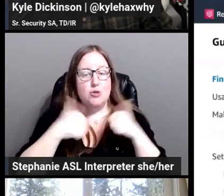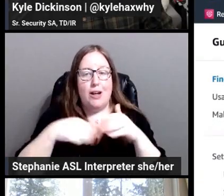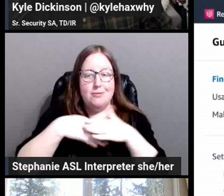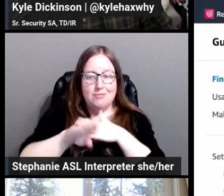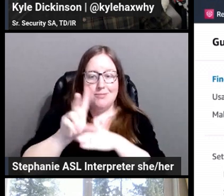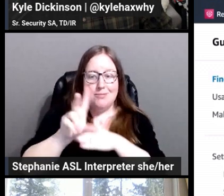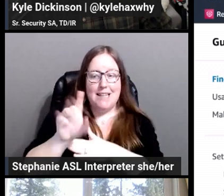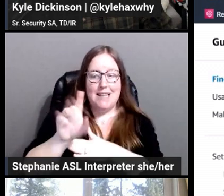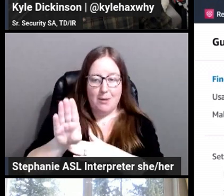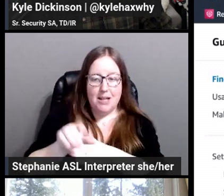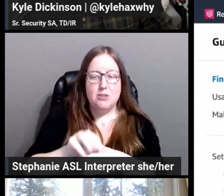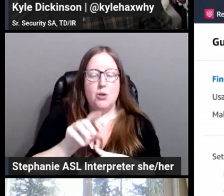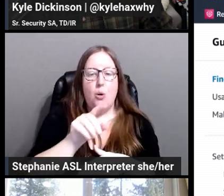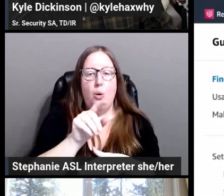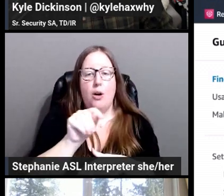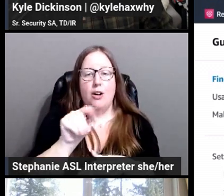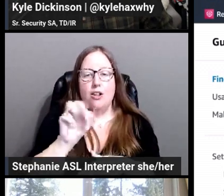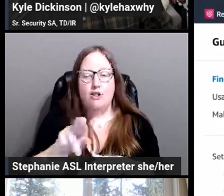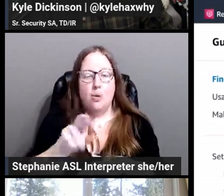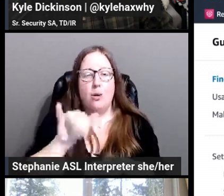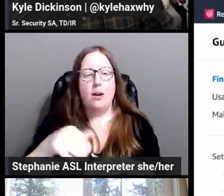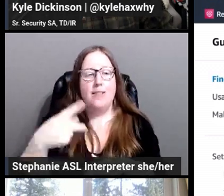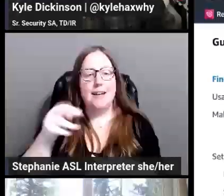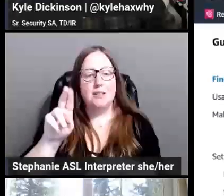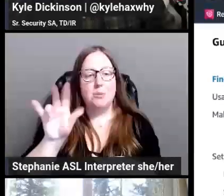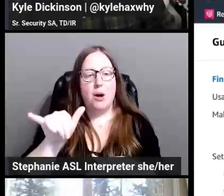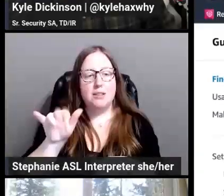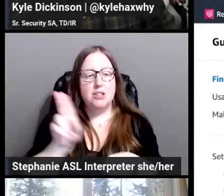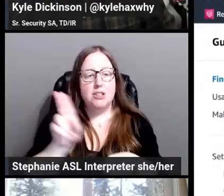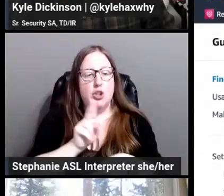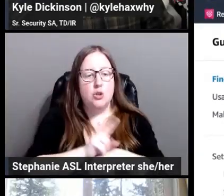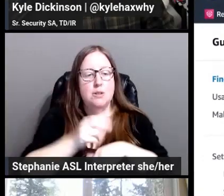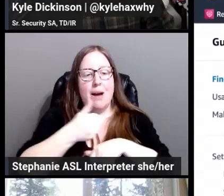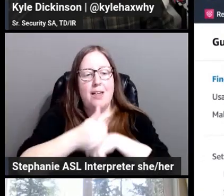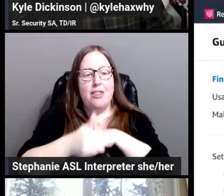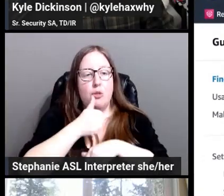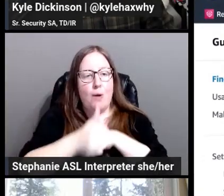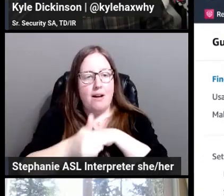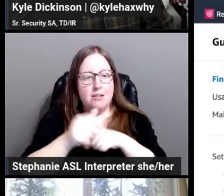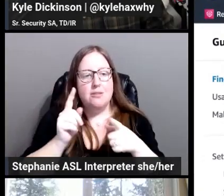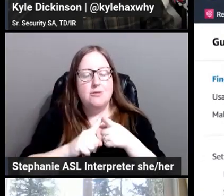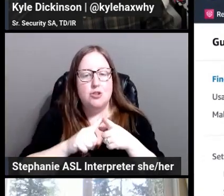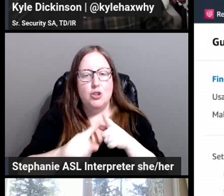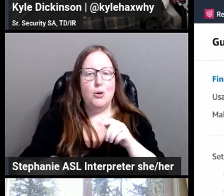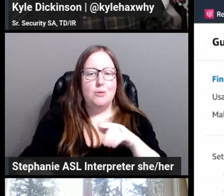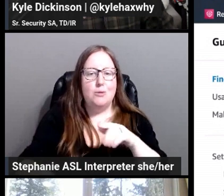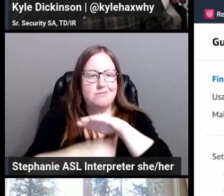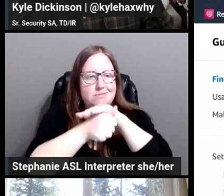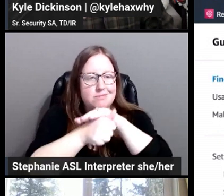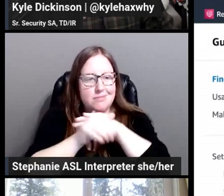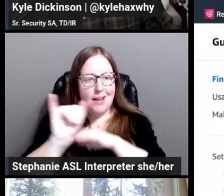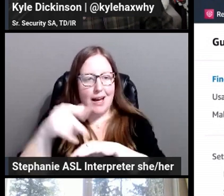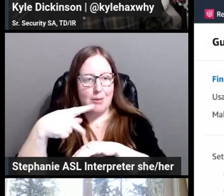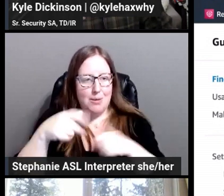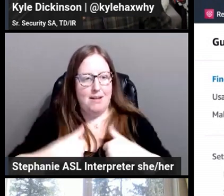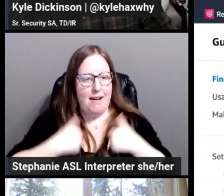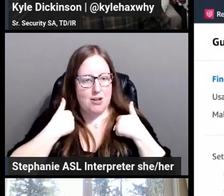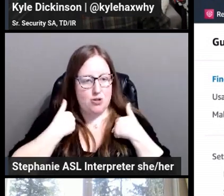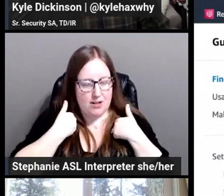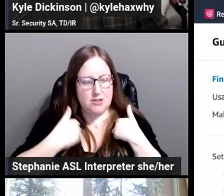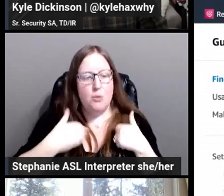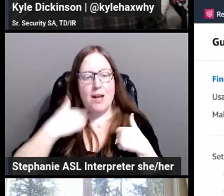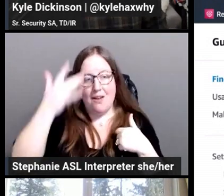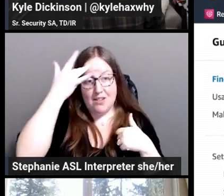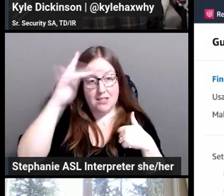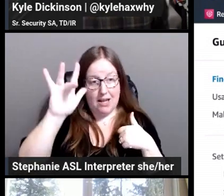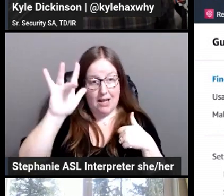or Tor is a proxy network typically used by threat actors to hide their IP addresses, and we have that threat intelligence in